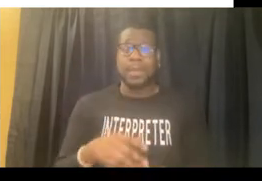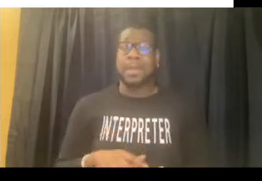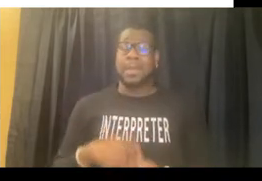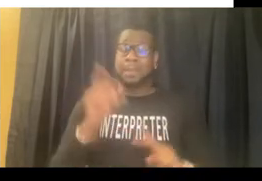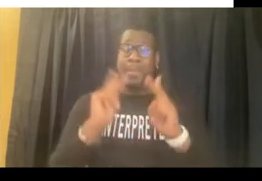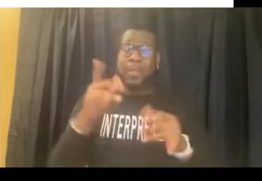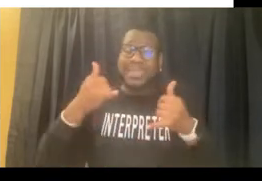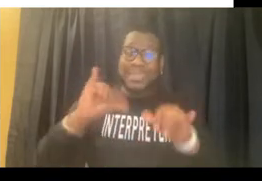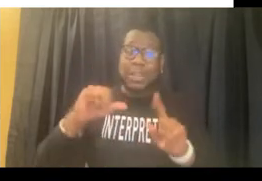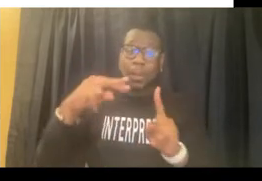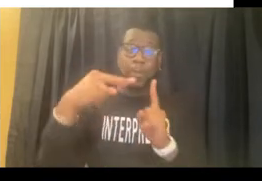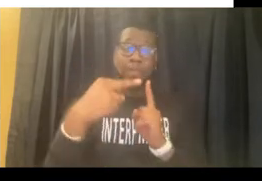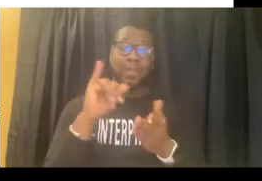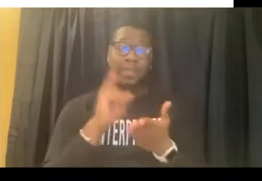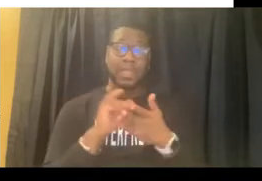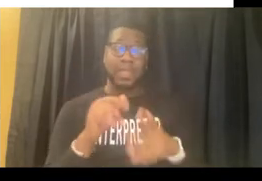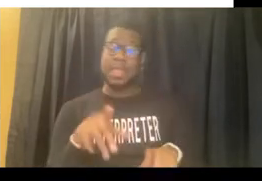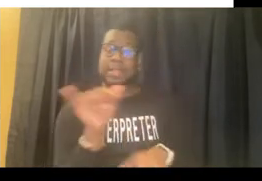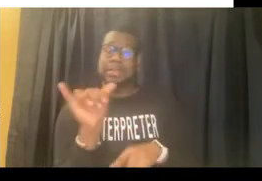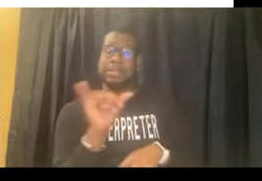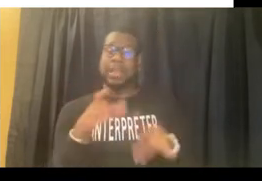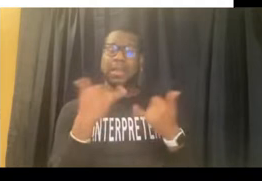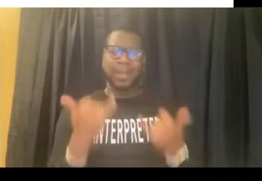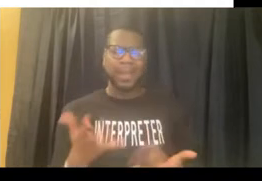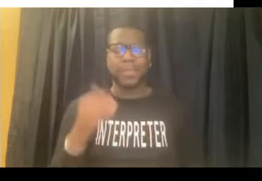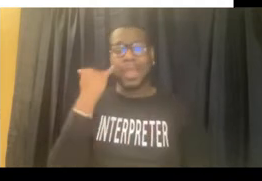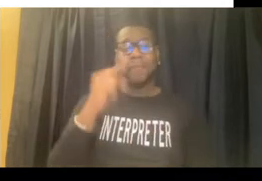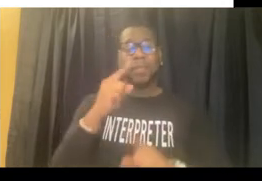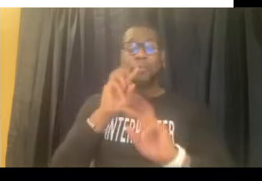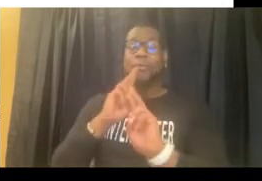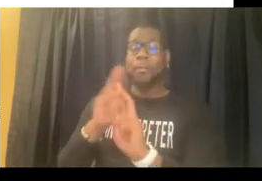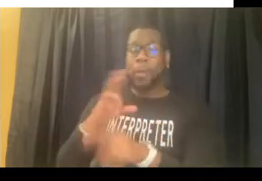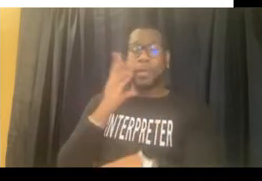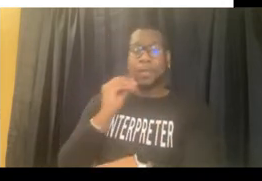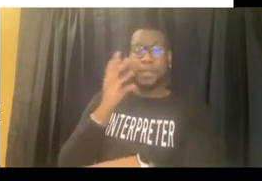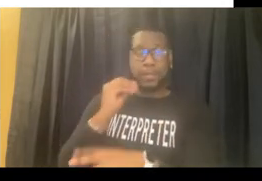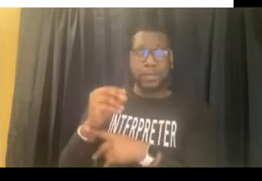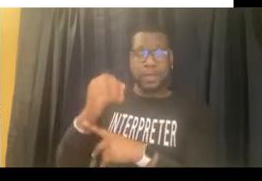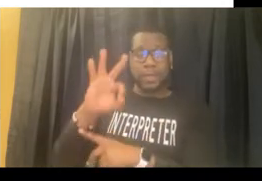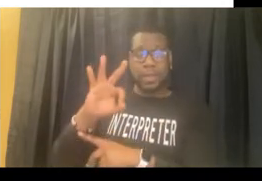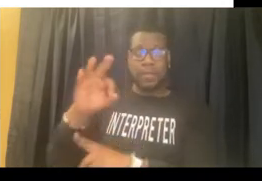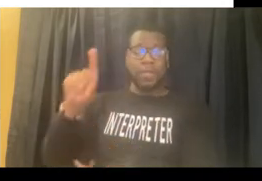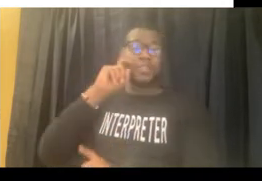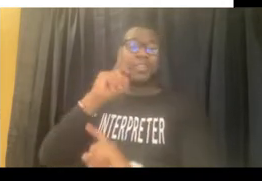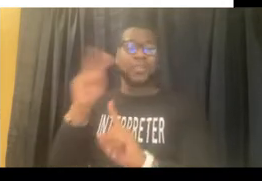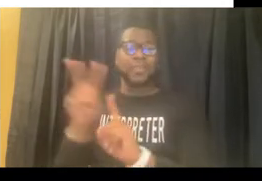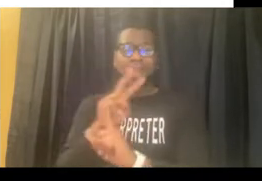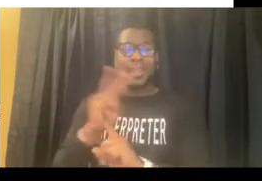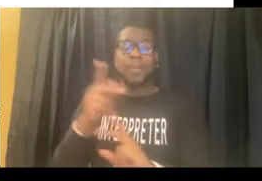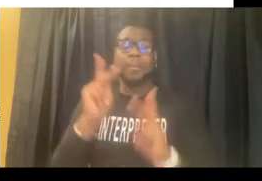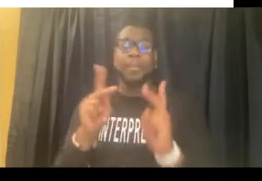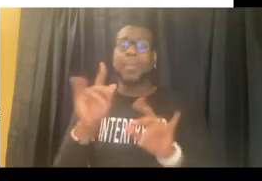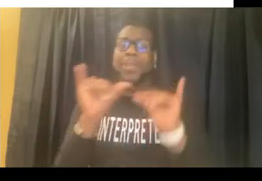when you go and report your experiences of sexual violence. Well, you know, it's more common for folks to think I'm